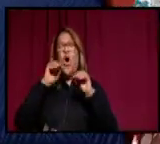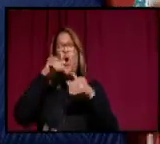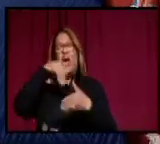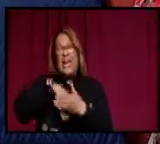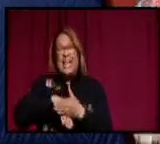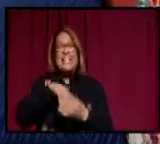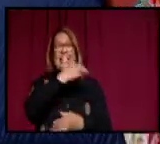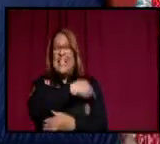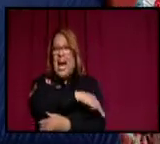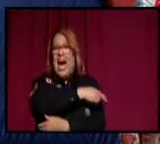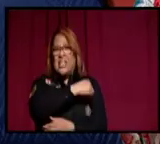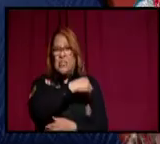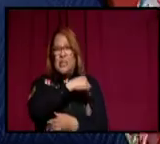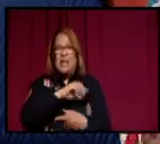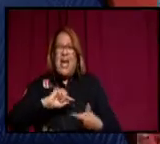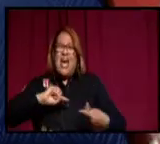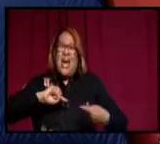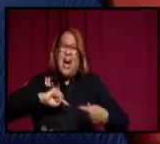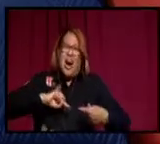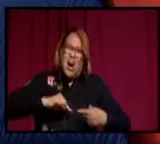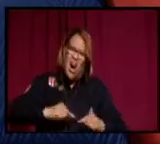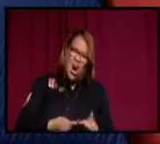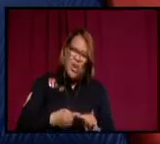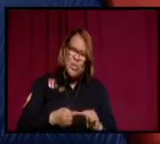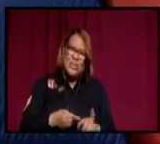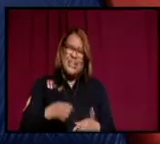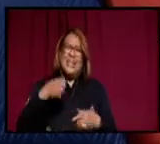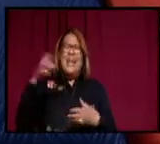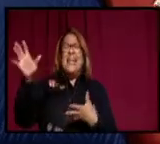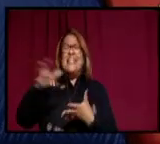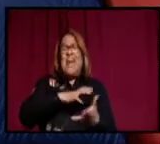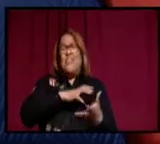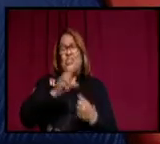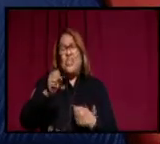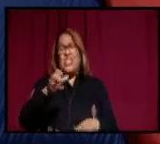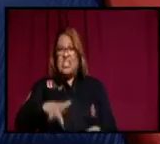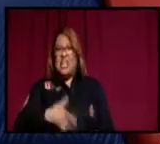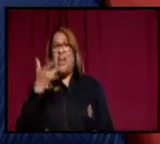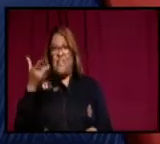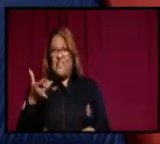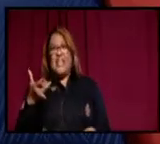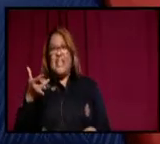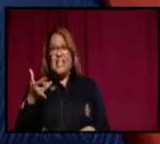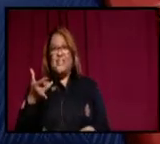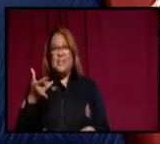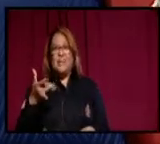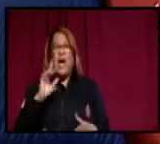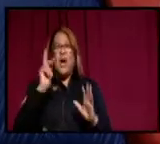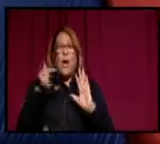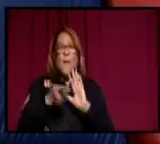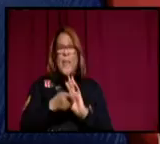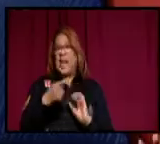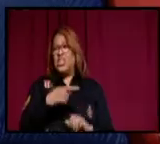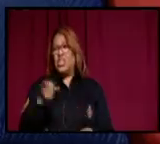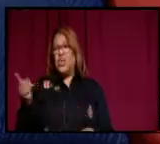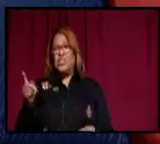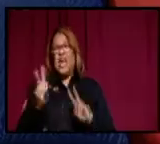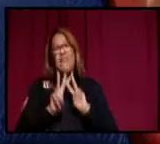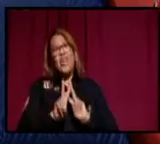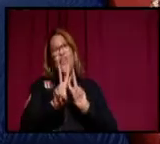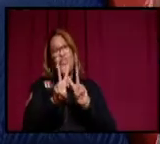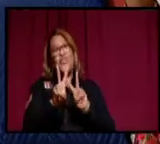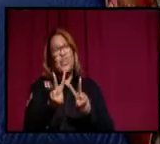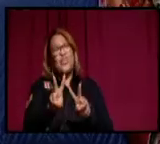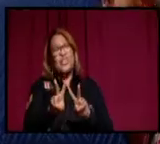And many have heart-wrenching devastations that they're feeling. But I also want to go back to those that are having to have funerals,